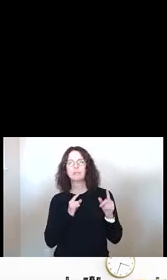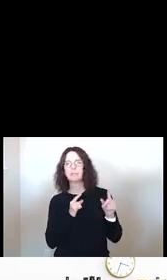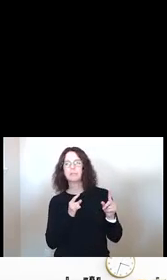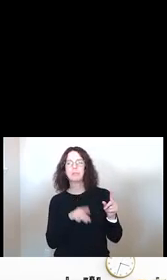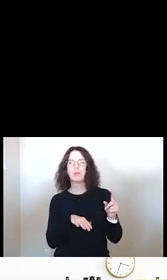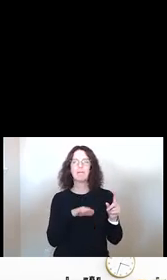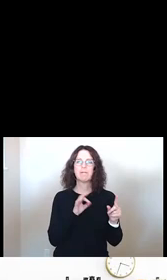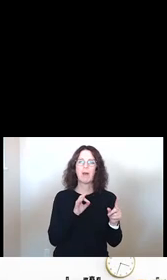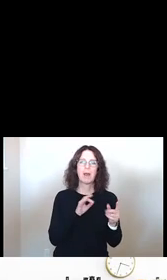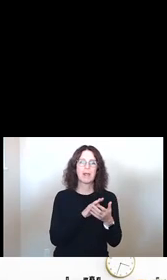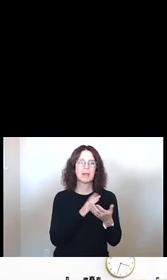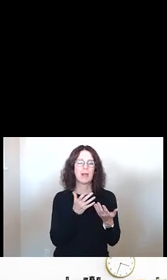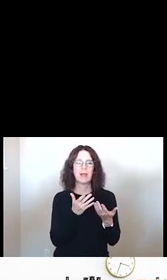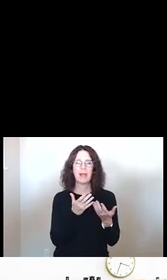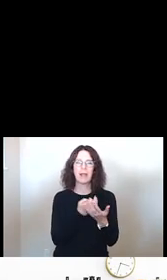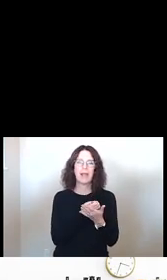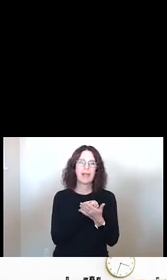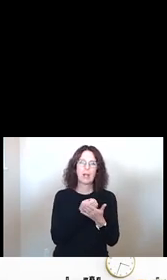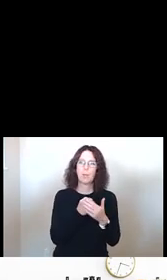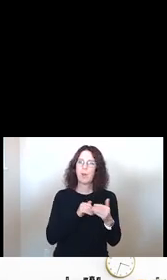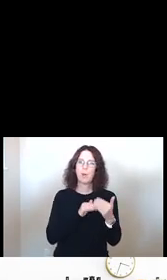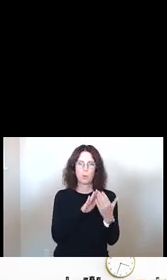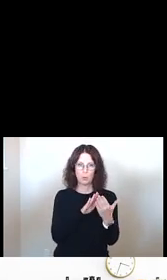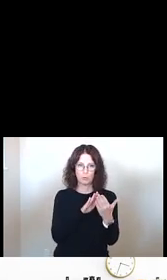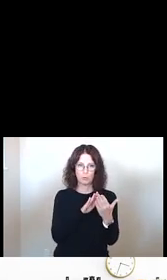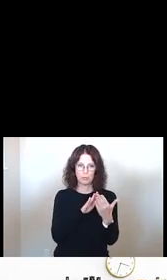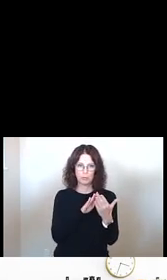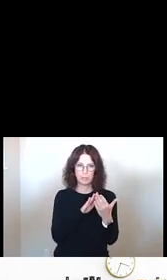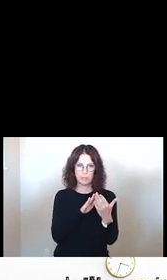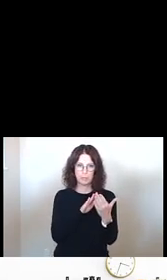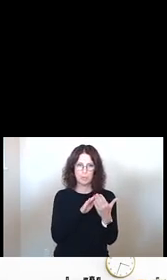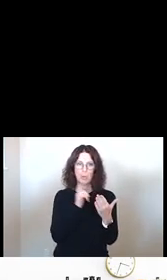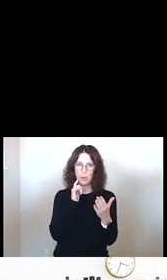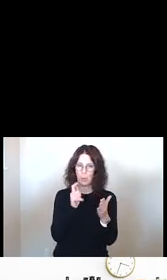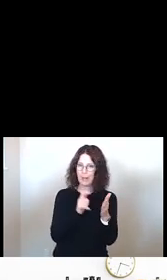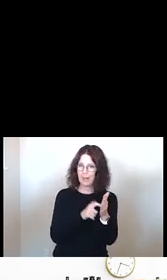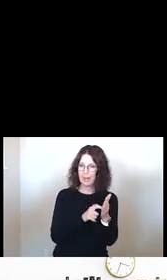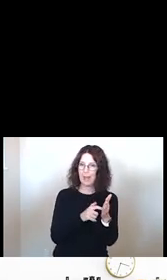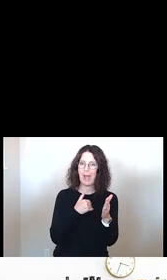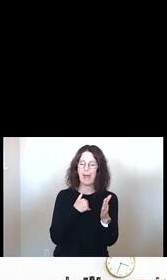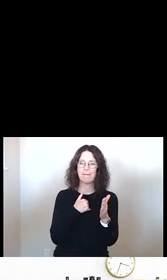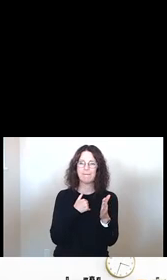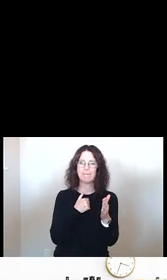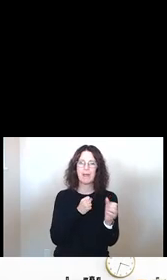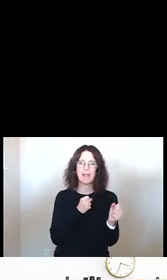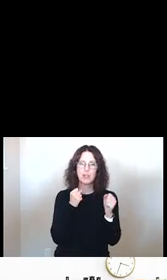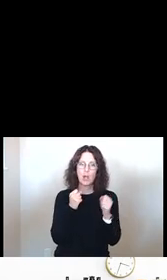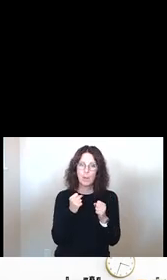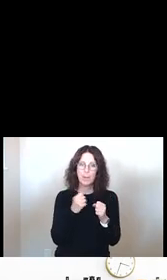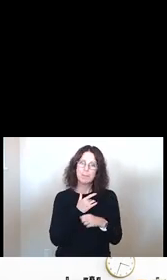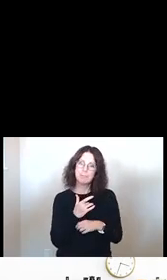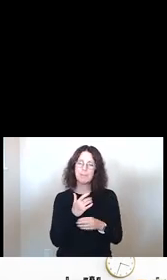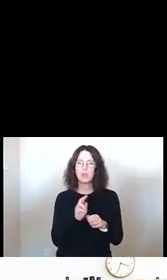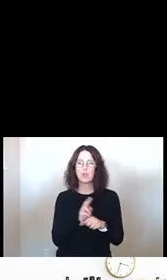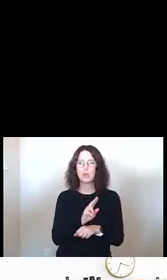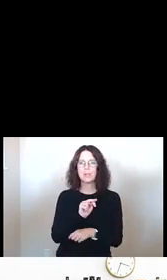study of economics. We recognize that there is a dominant, generally referred to as neoclassical approach